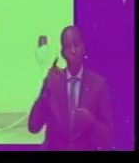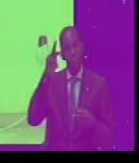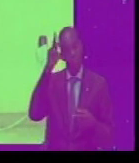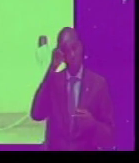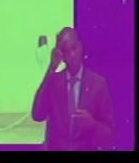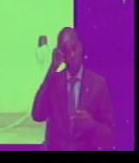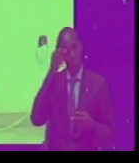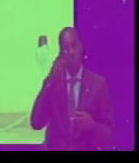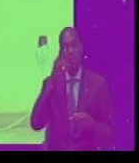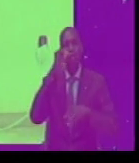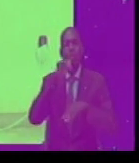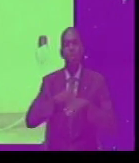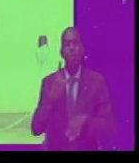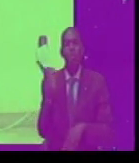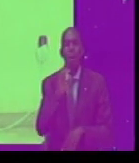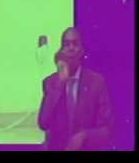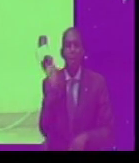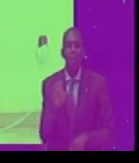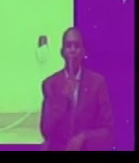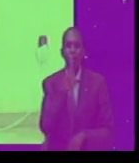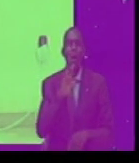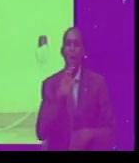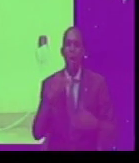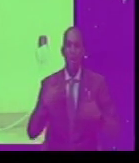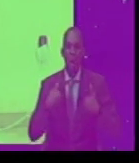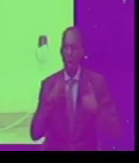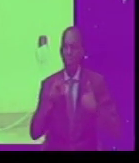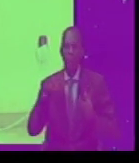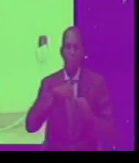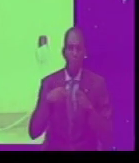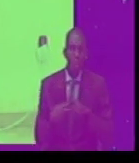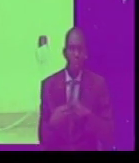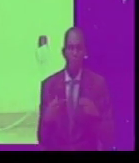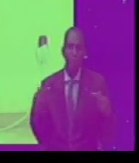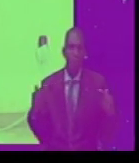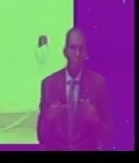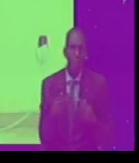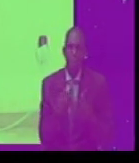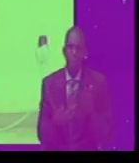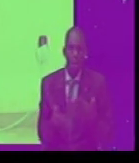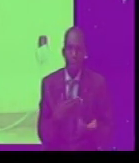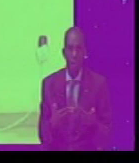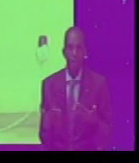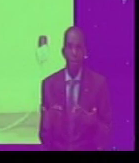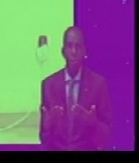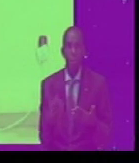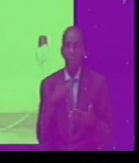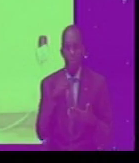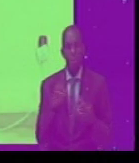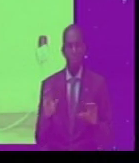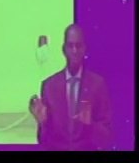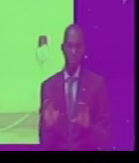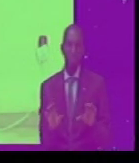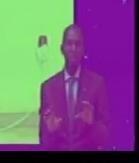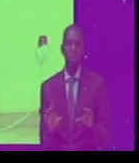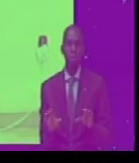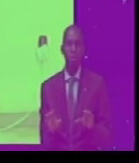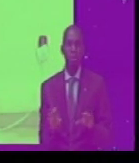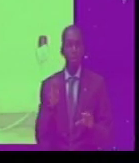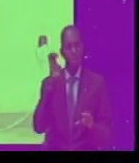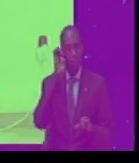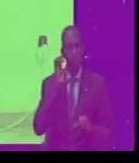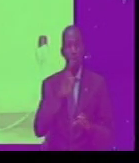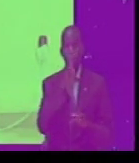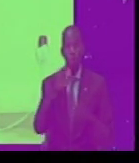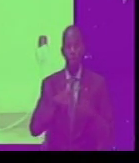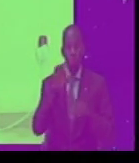healing. And when he told us that we should touch wherever that is paining us, that we are having